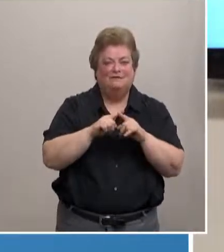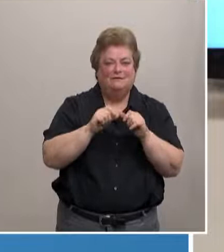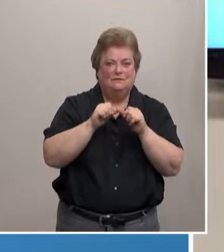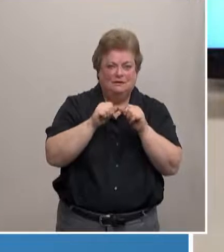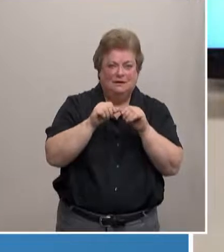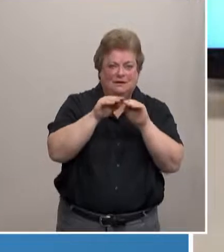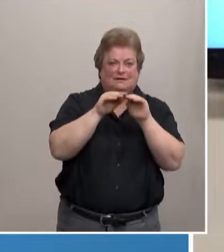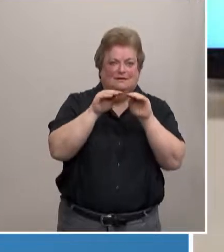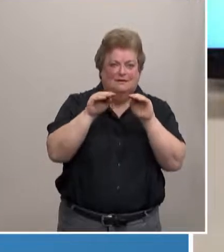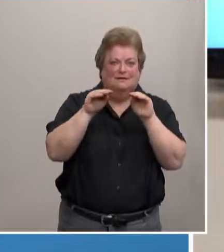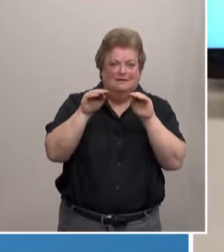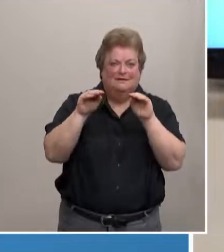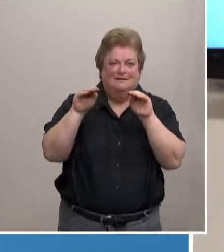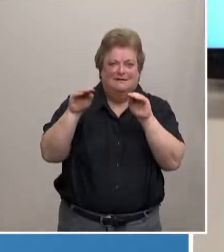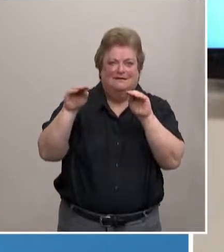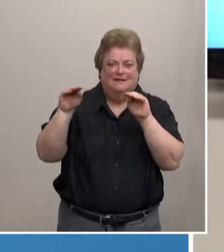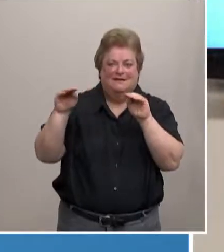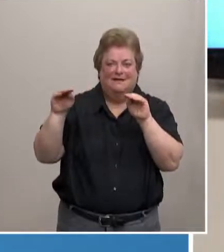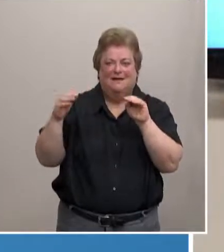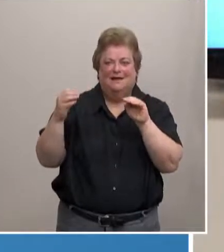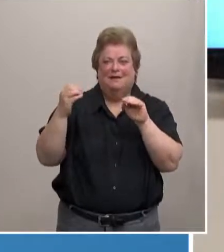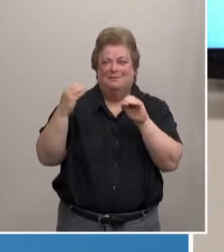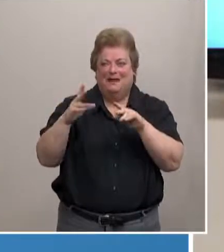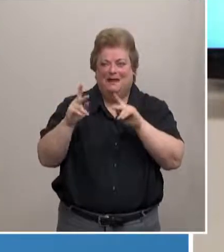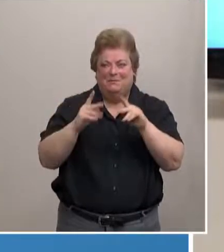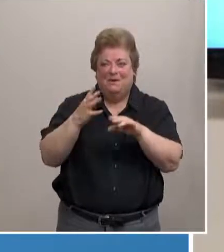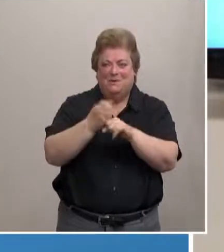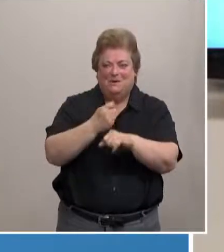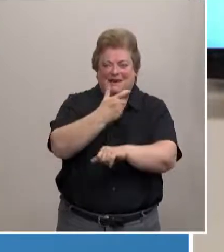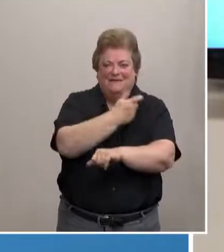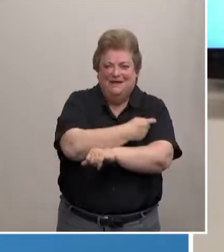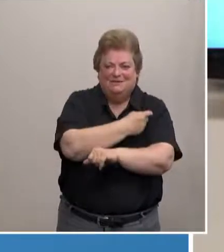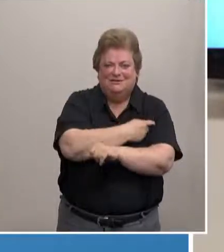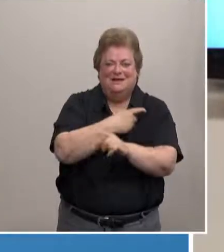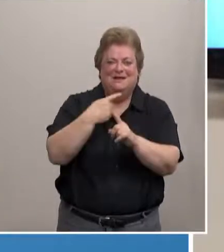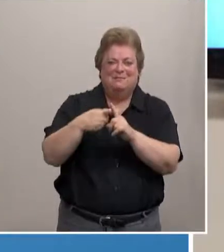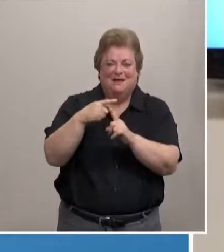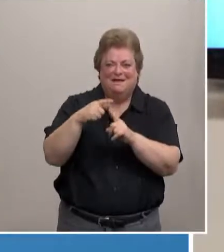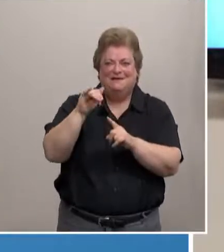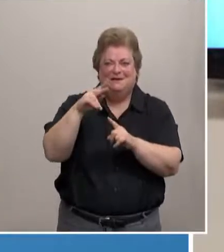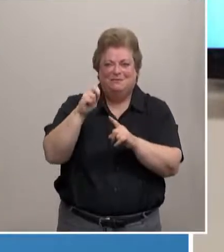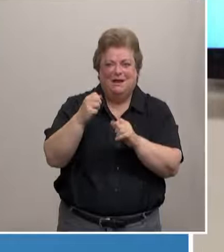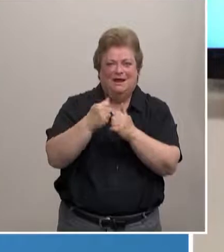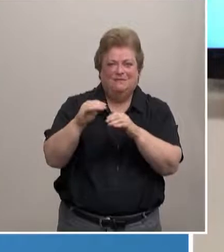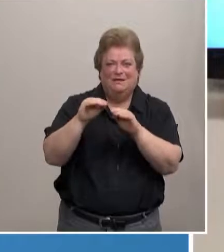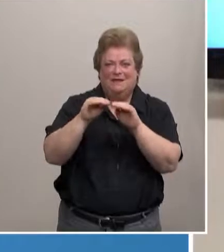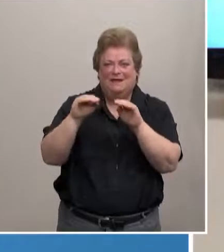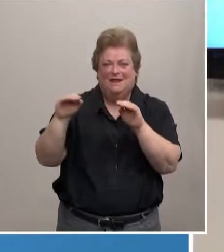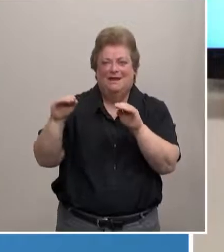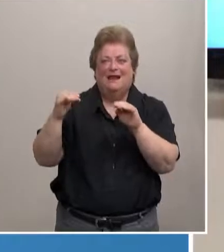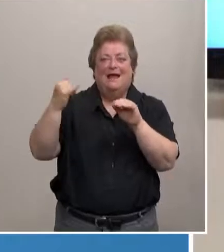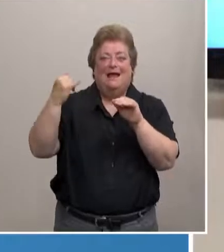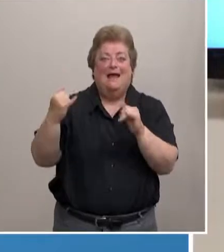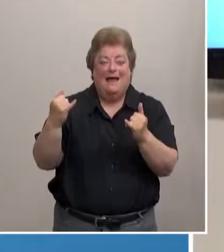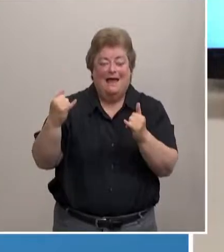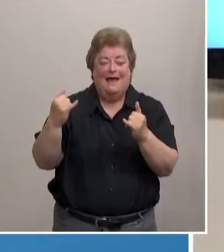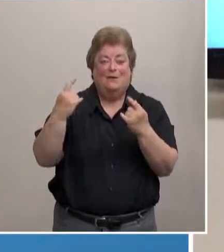of cases when we had so many people getting vaccinated and positivity rate and that. And then